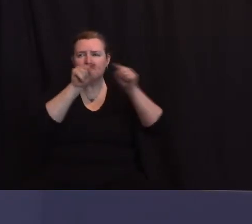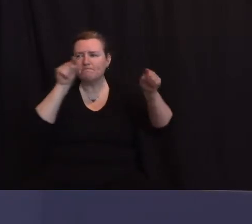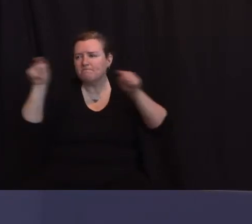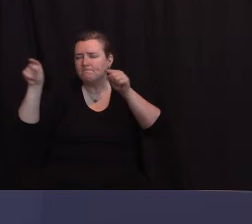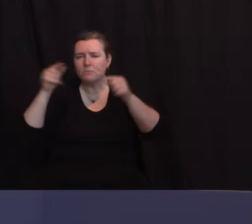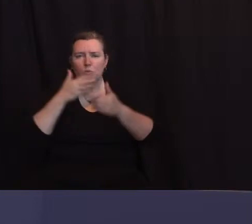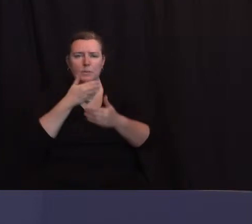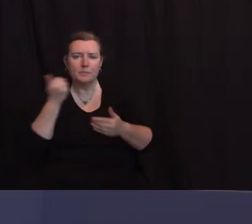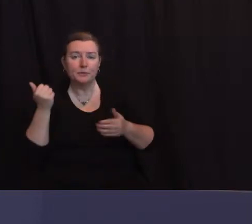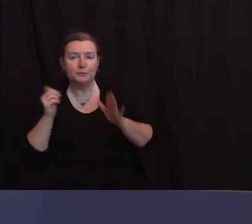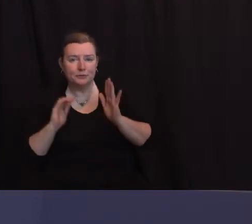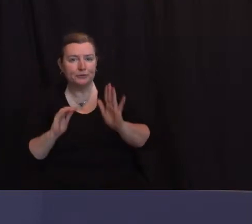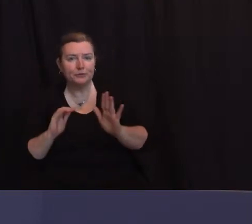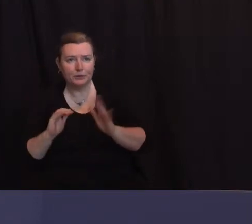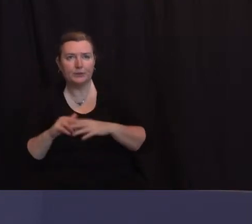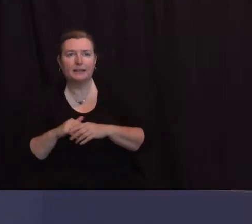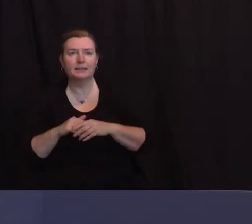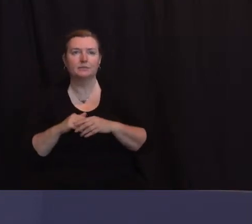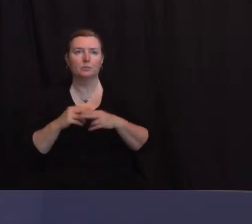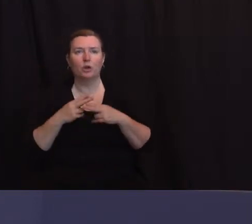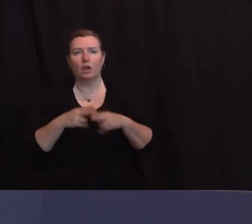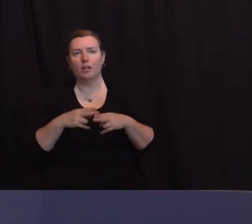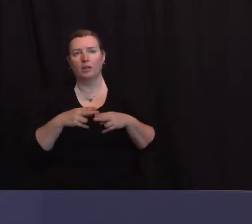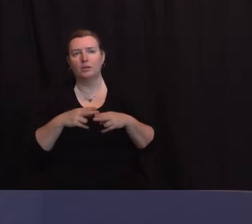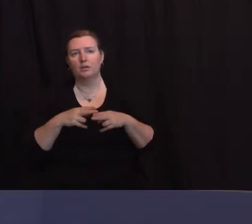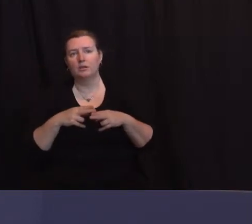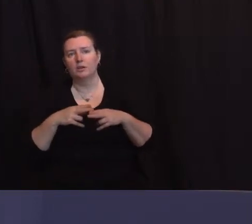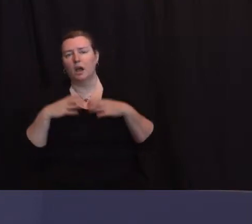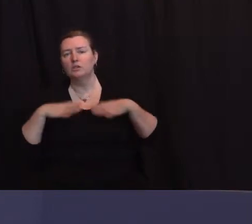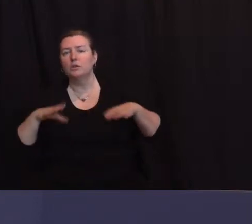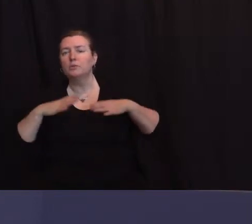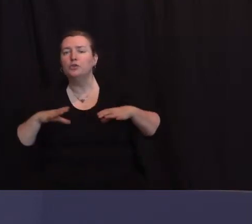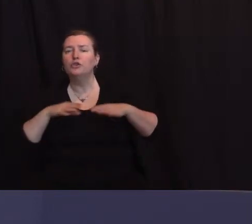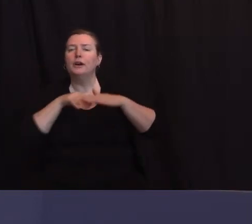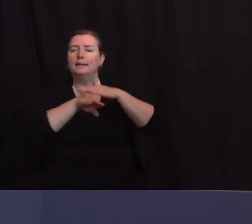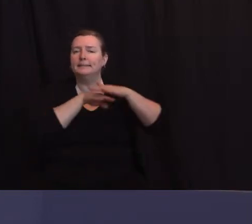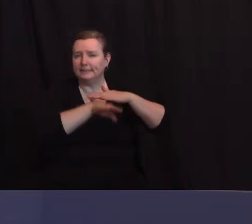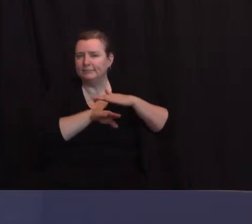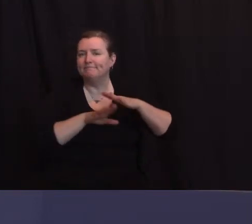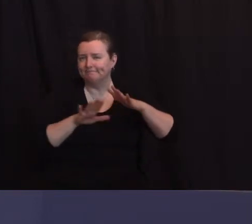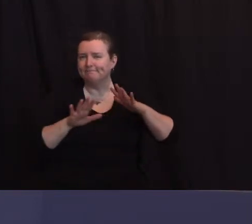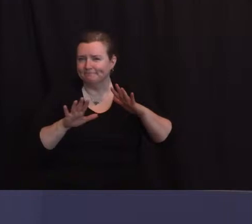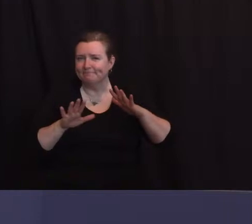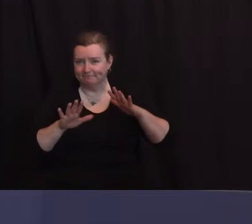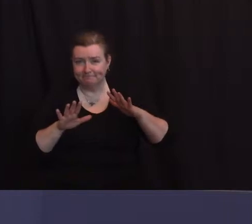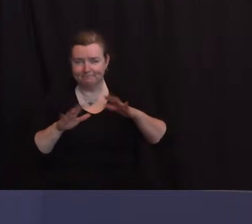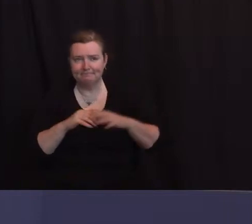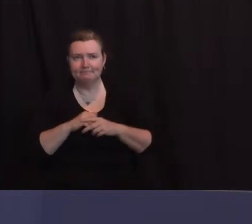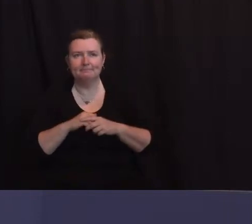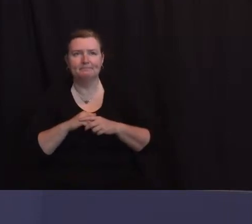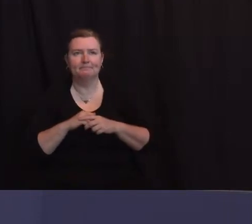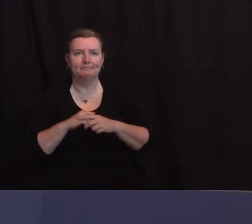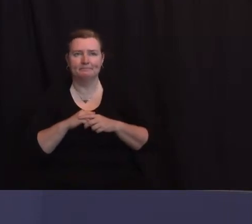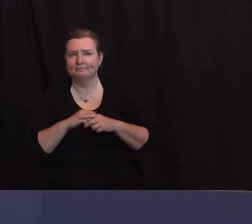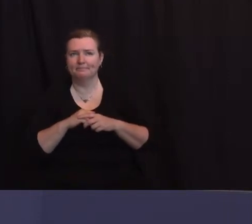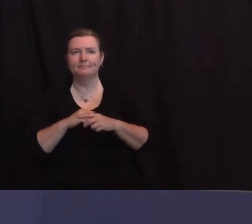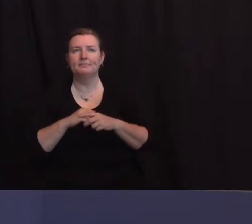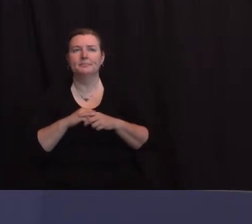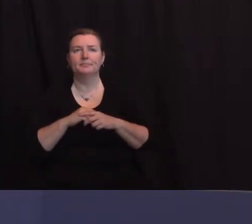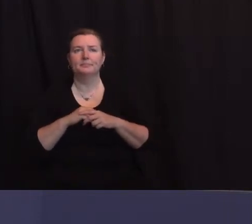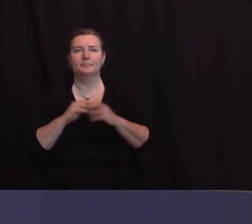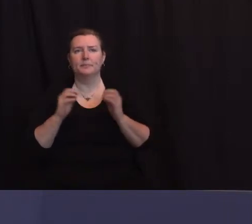to their immunization record for COVID-19 more accessible. So more to come on that.